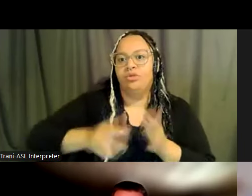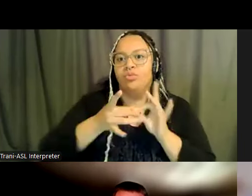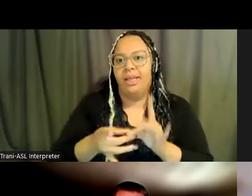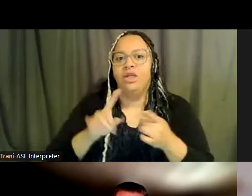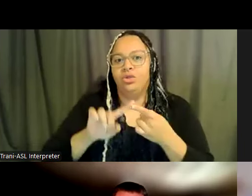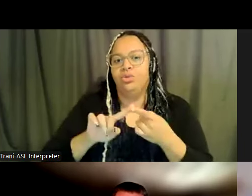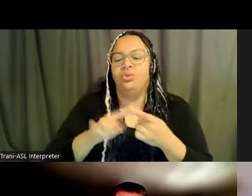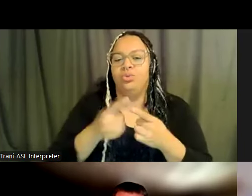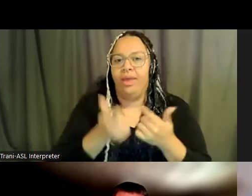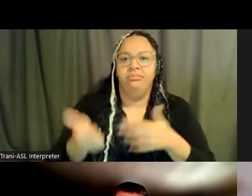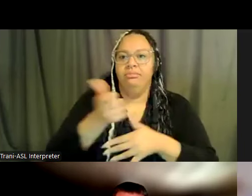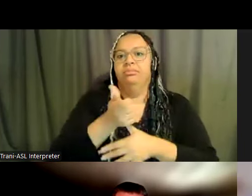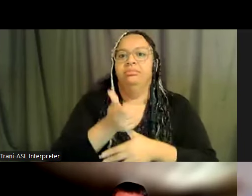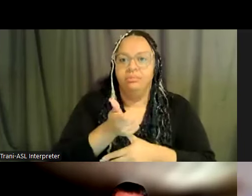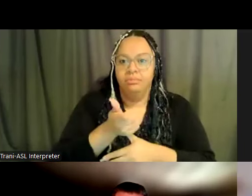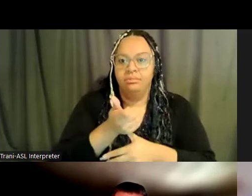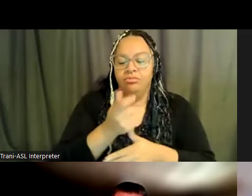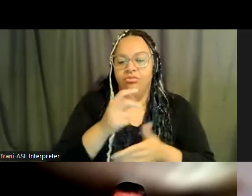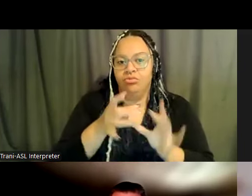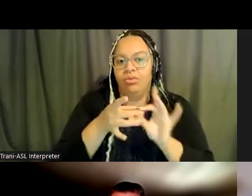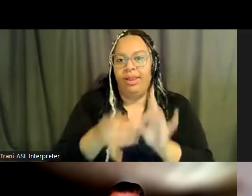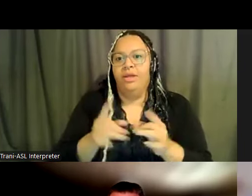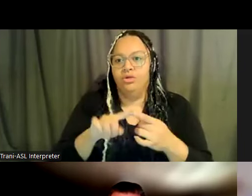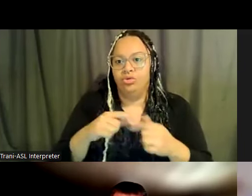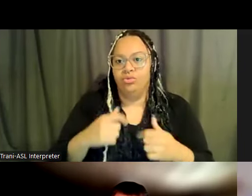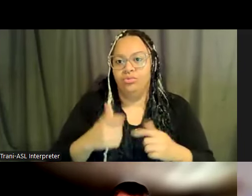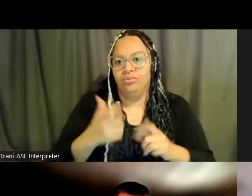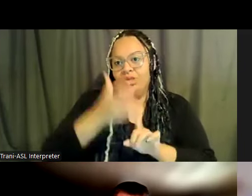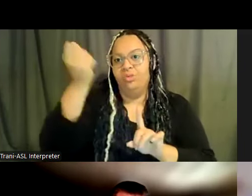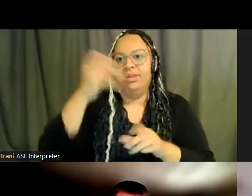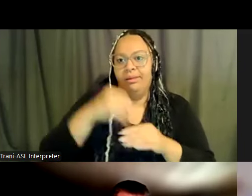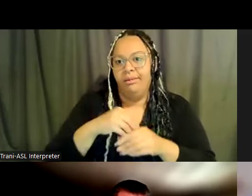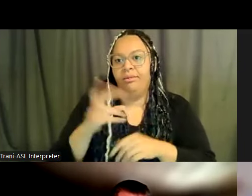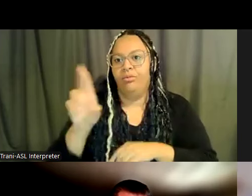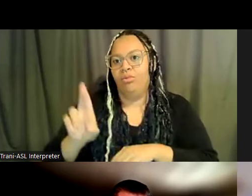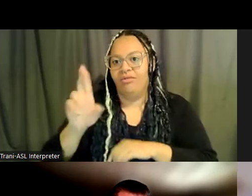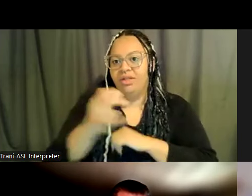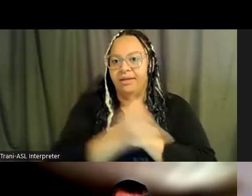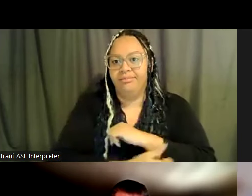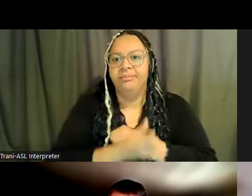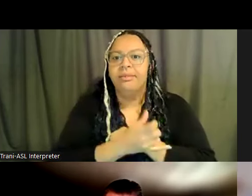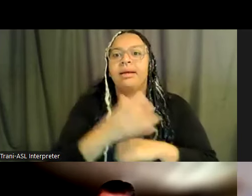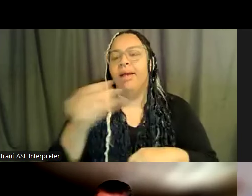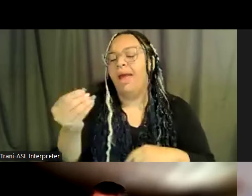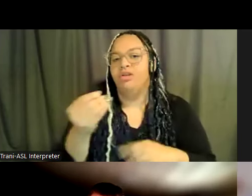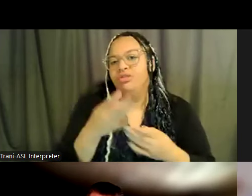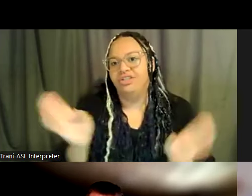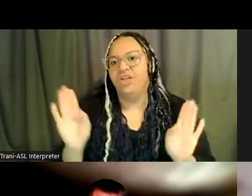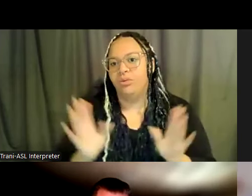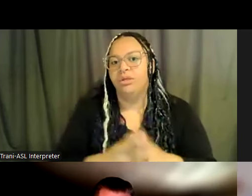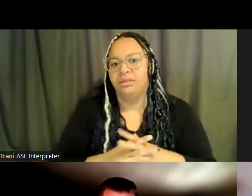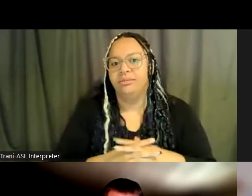means related to suicide in Riverside County and just in general. So next slide.